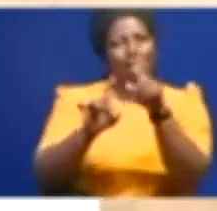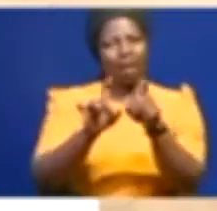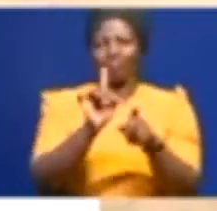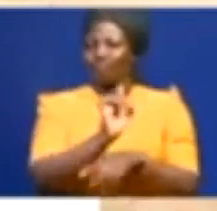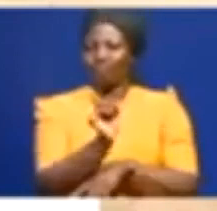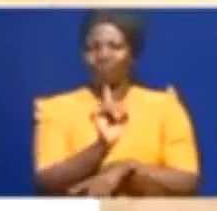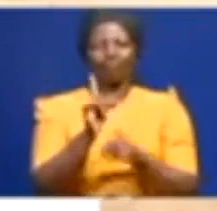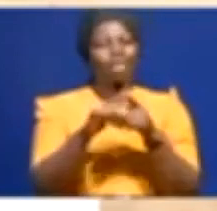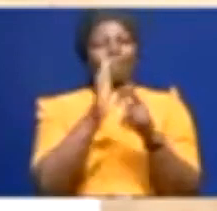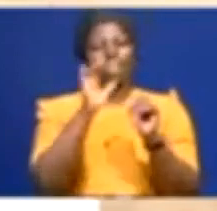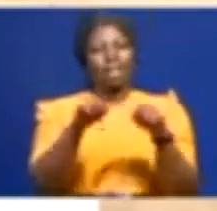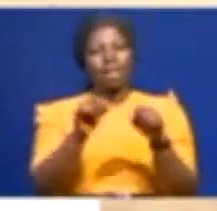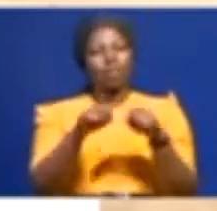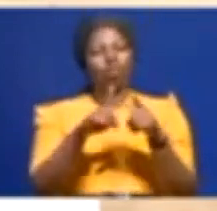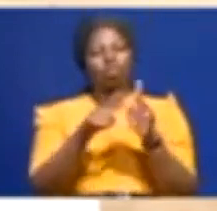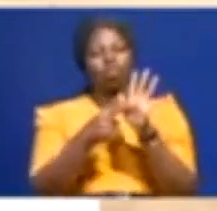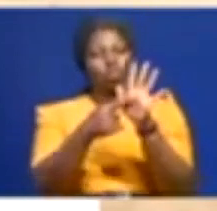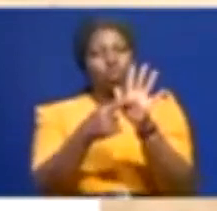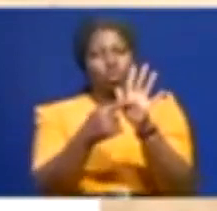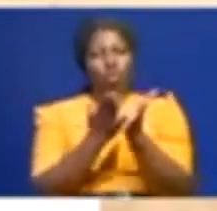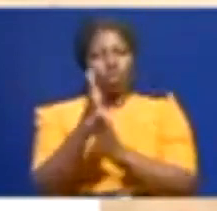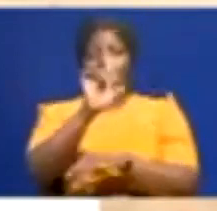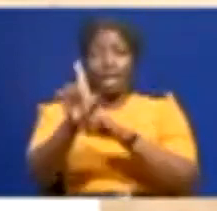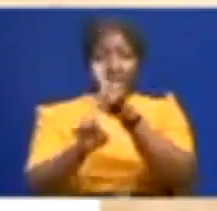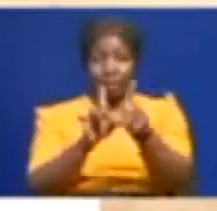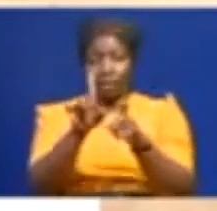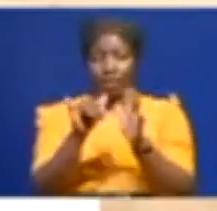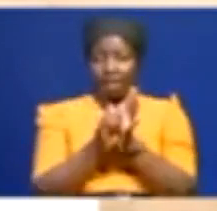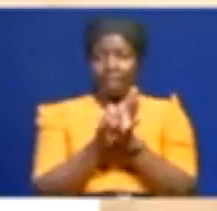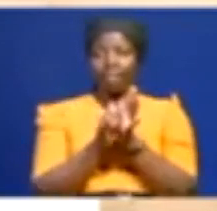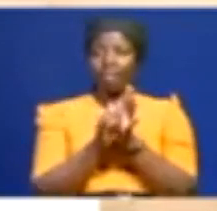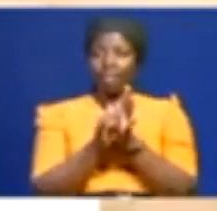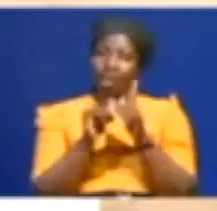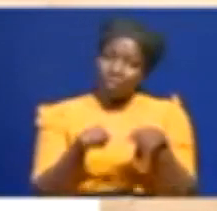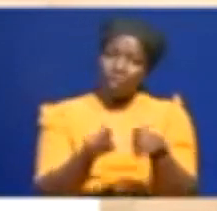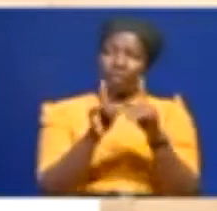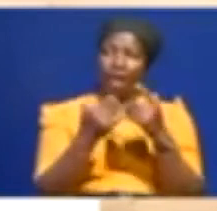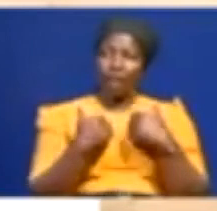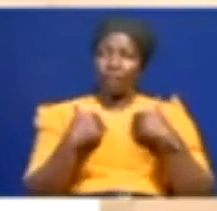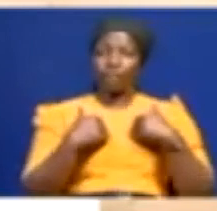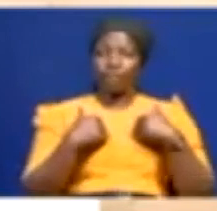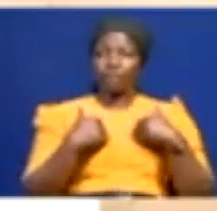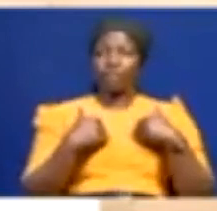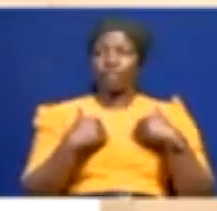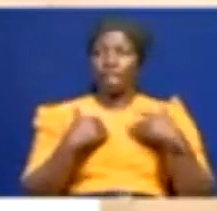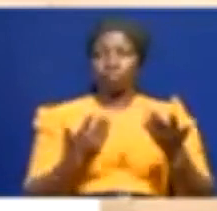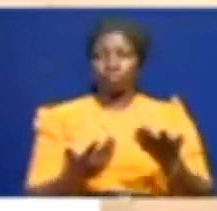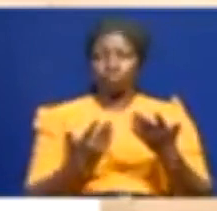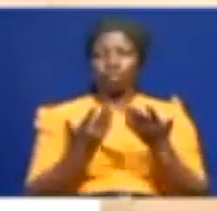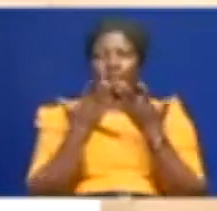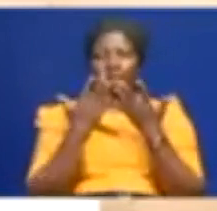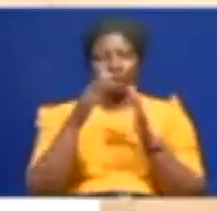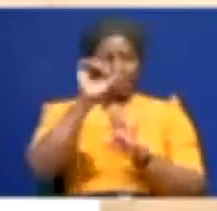able to pass or to prove through examinations that they have actually covered the syllabus and they